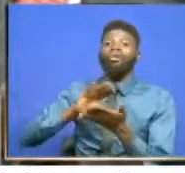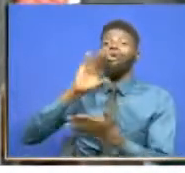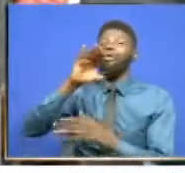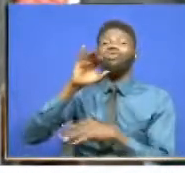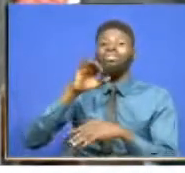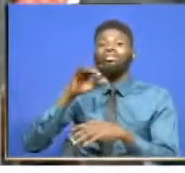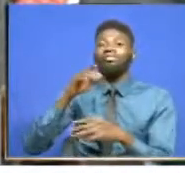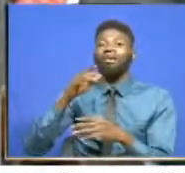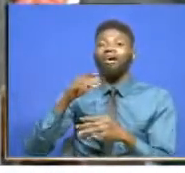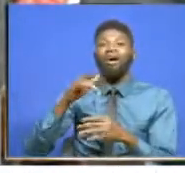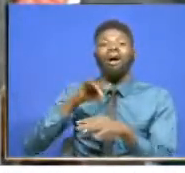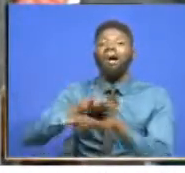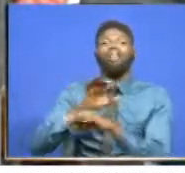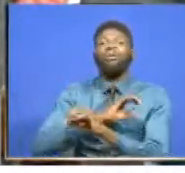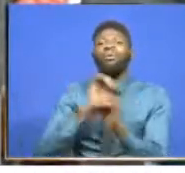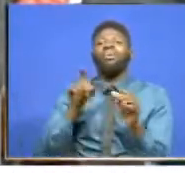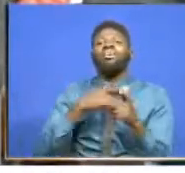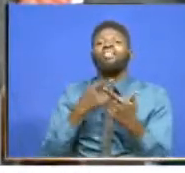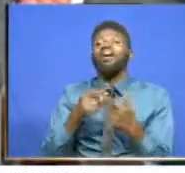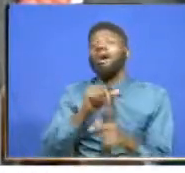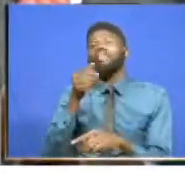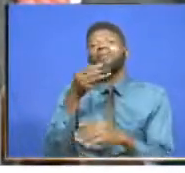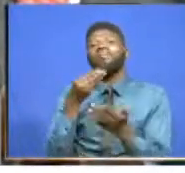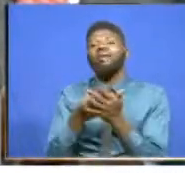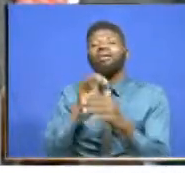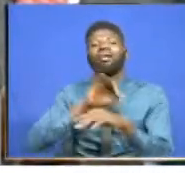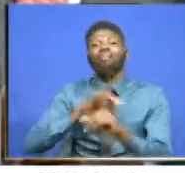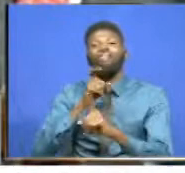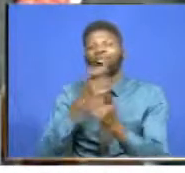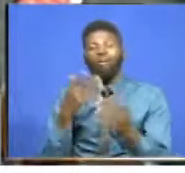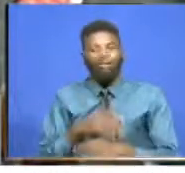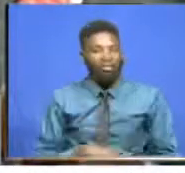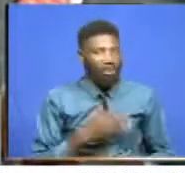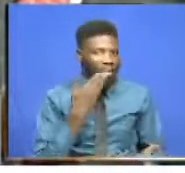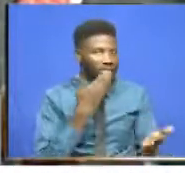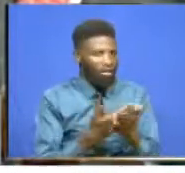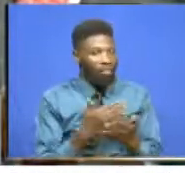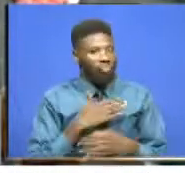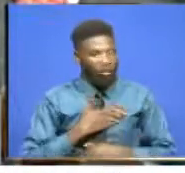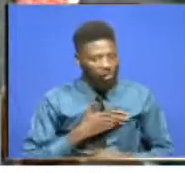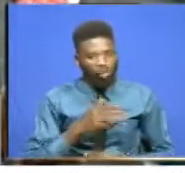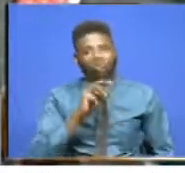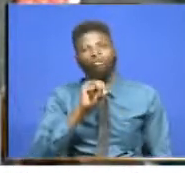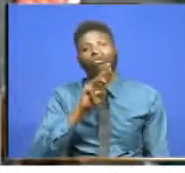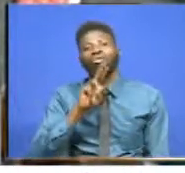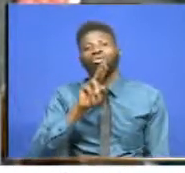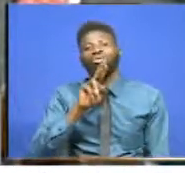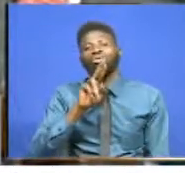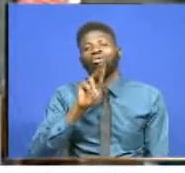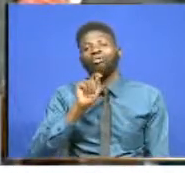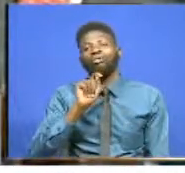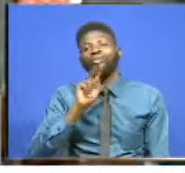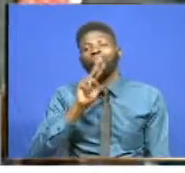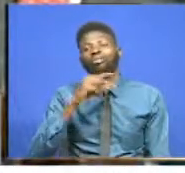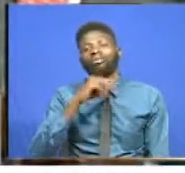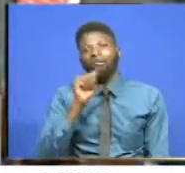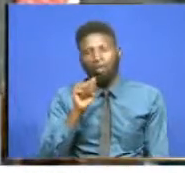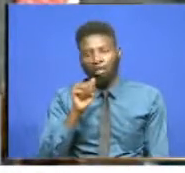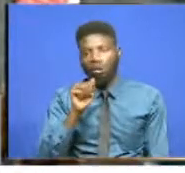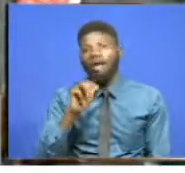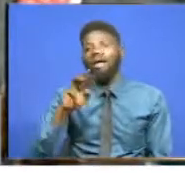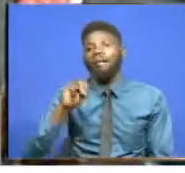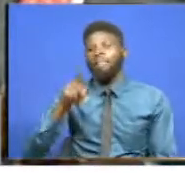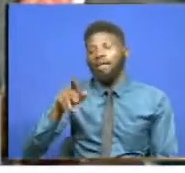Thank where you so get much. The money from? Thank you so much, Mheshimiwa John Mutunga, Member of Parliament, Tigania West. I was also engaging Steve